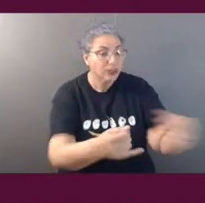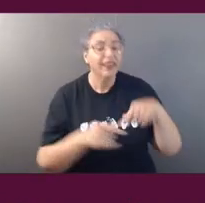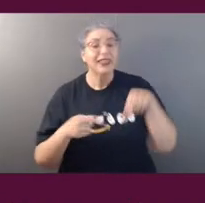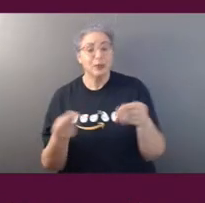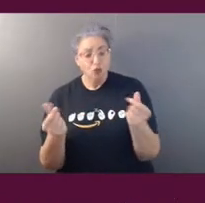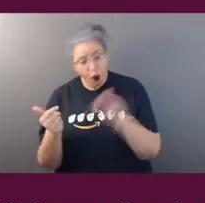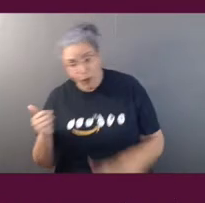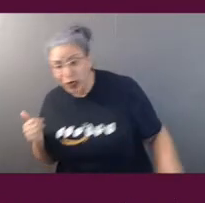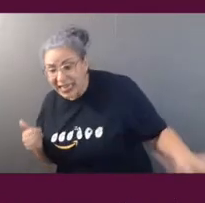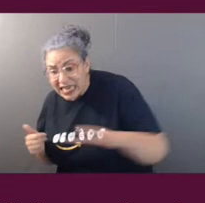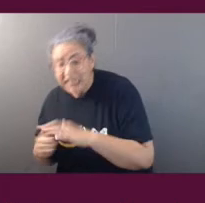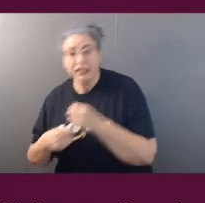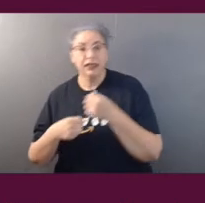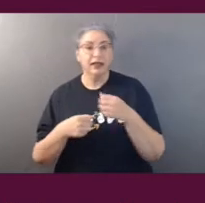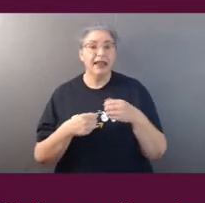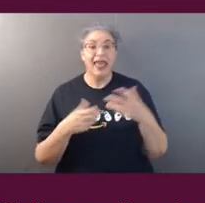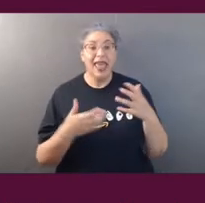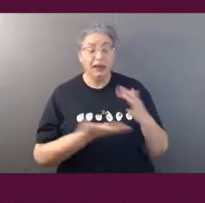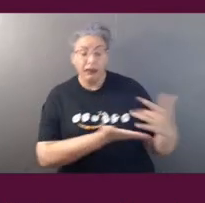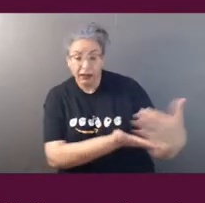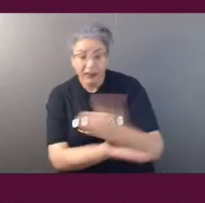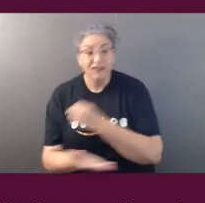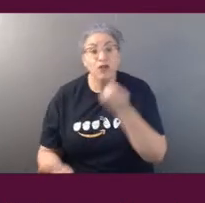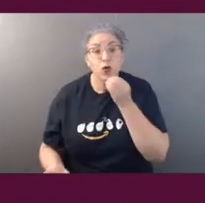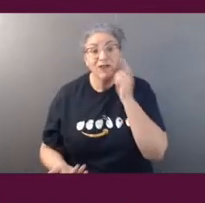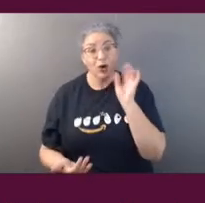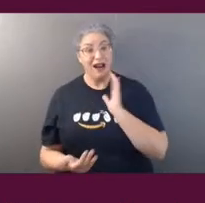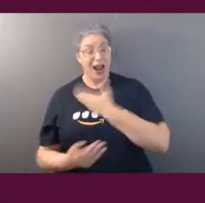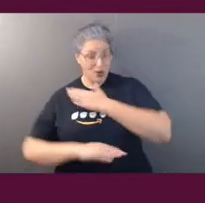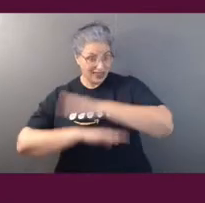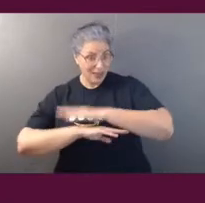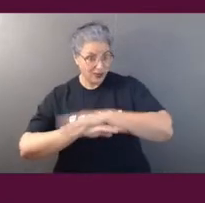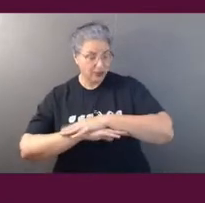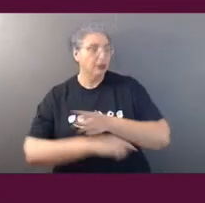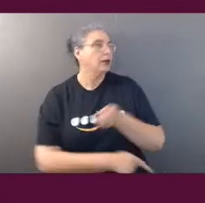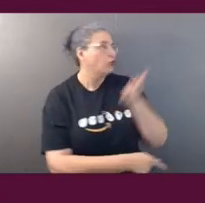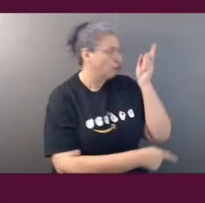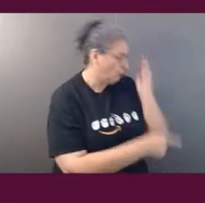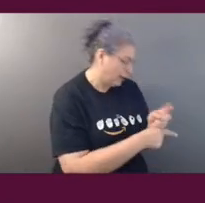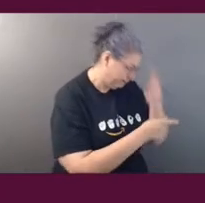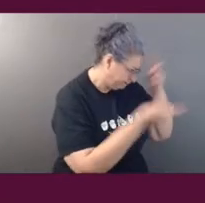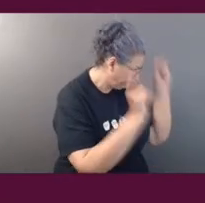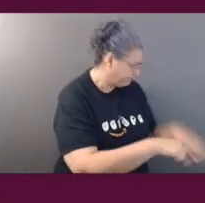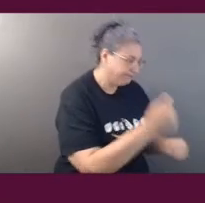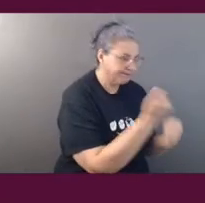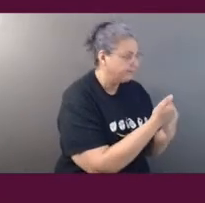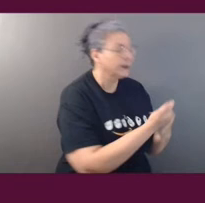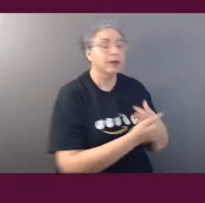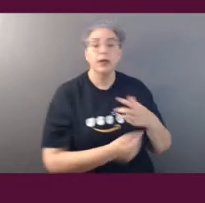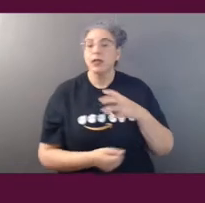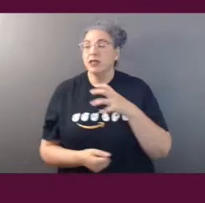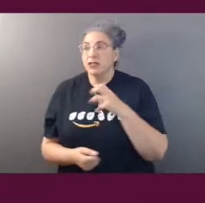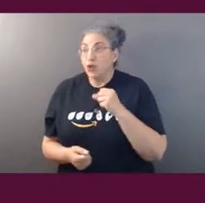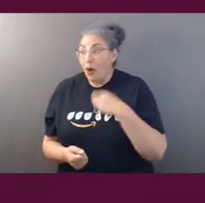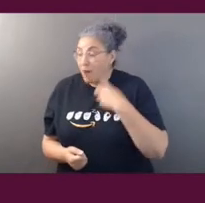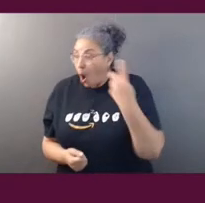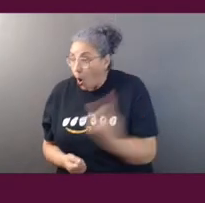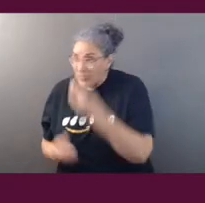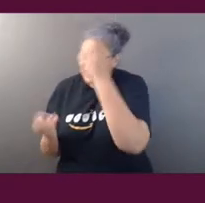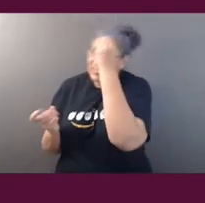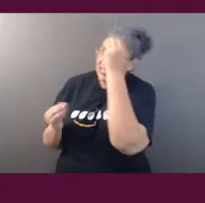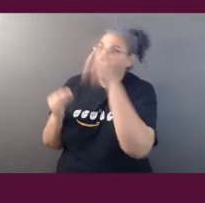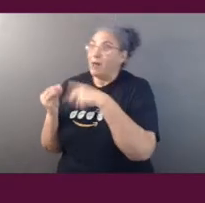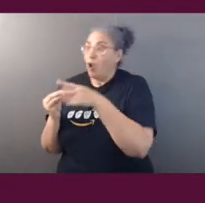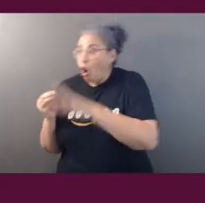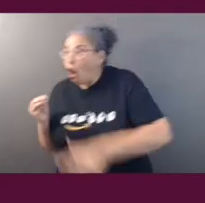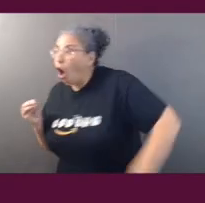railroads and make our food and put the food on our tables today, right? That's right. So I cannot help but constantly be